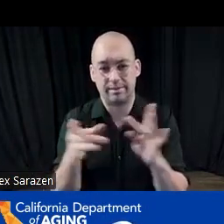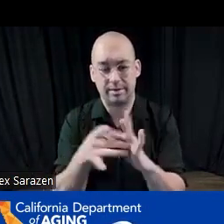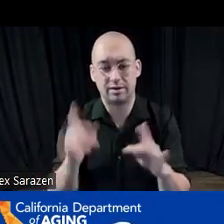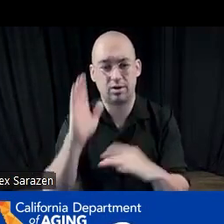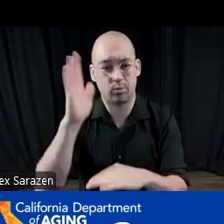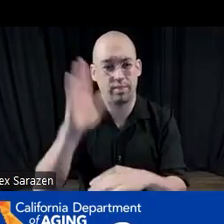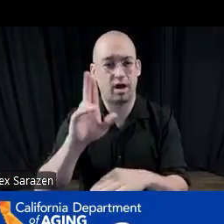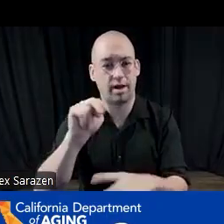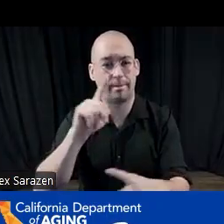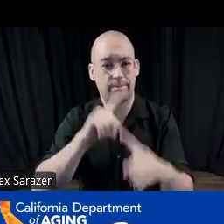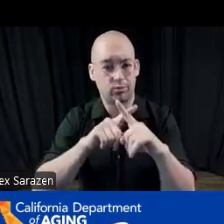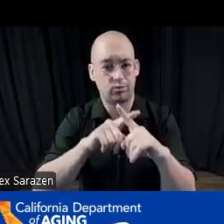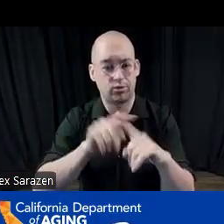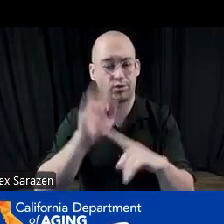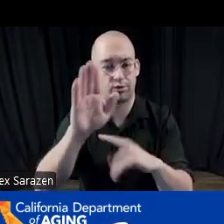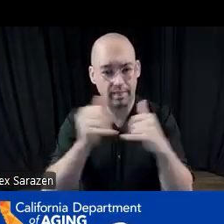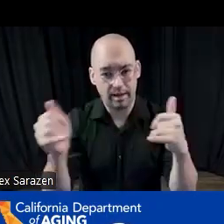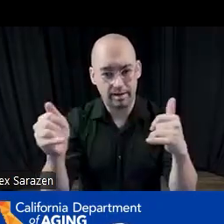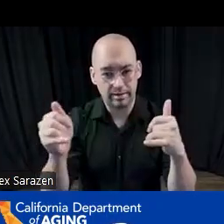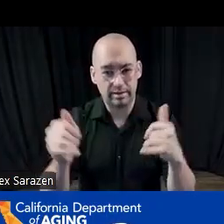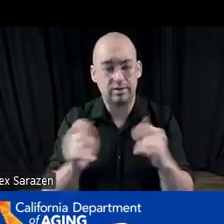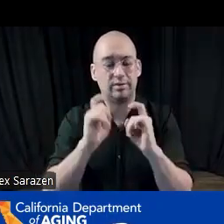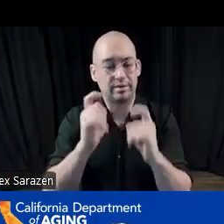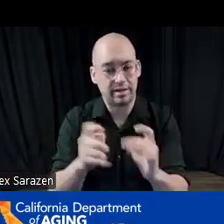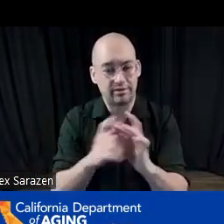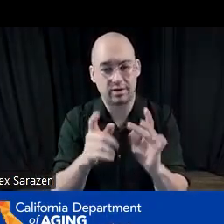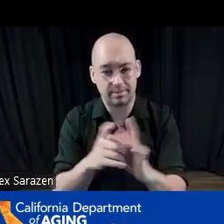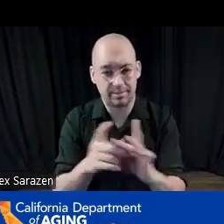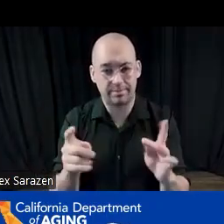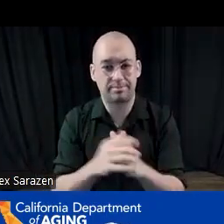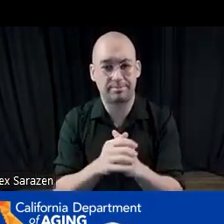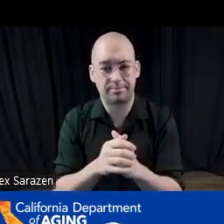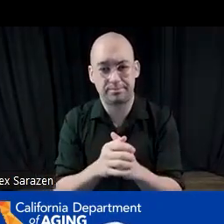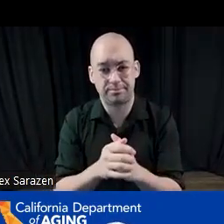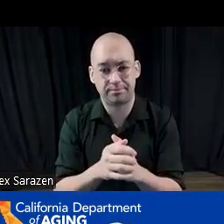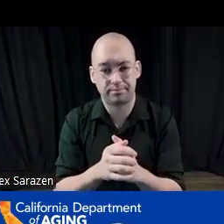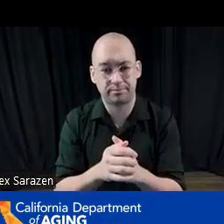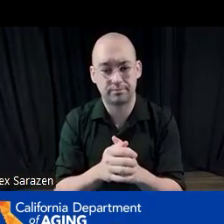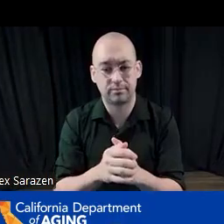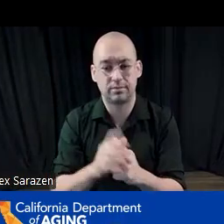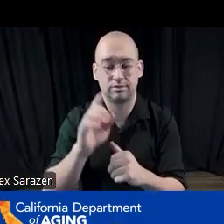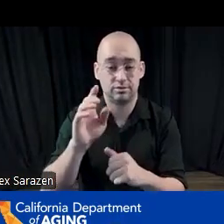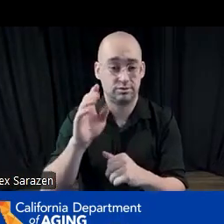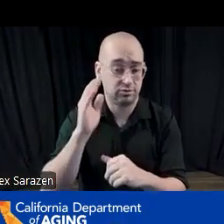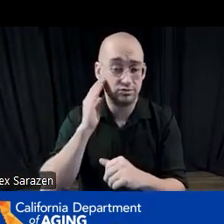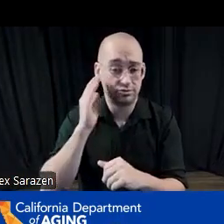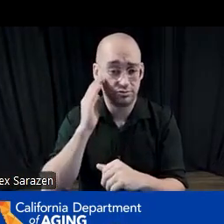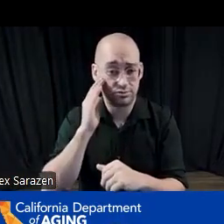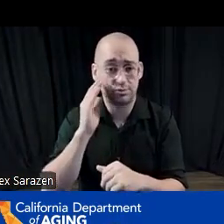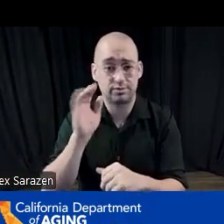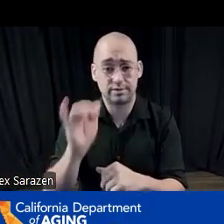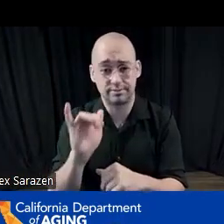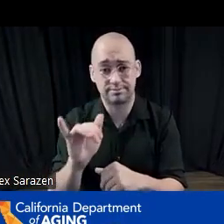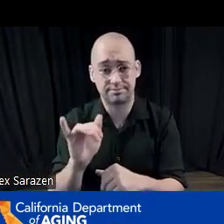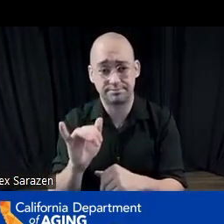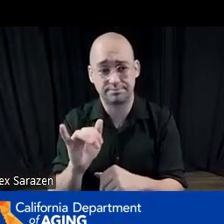line and you may give your comment. Do know that you have, in